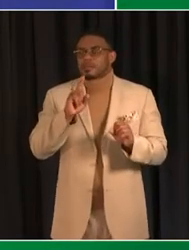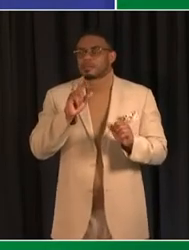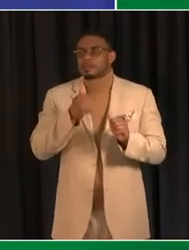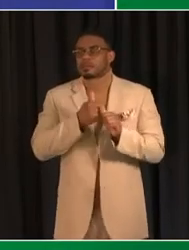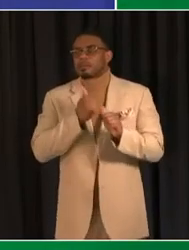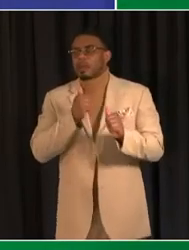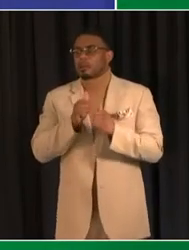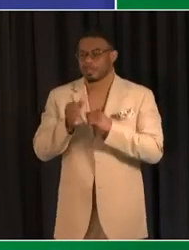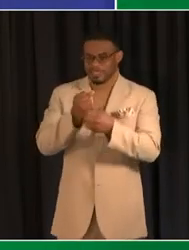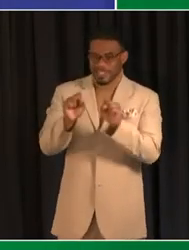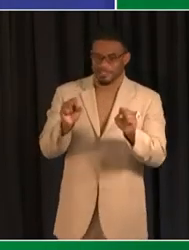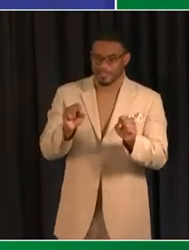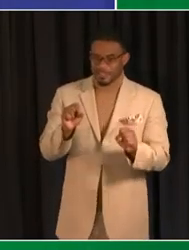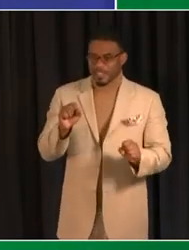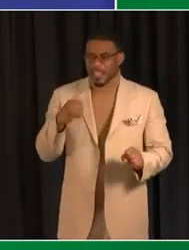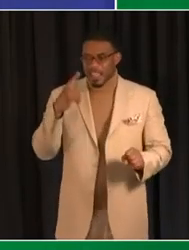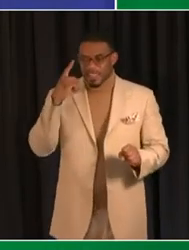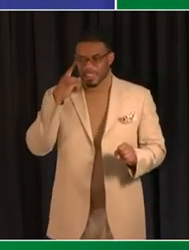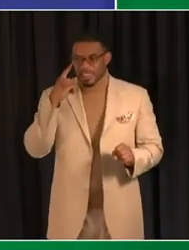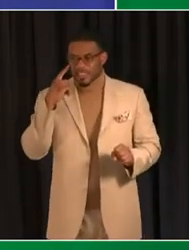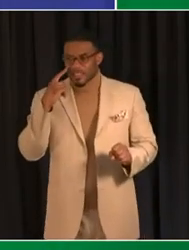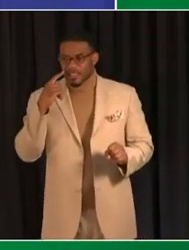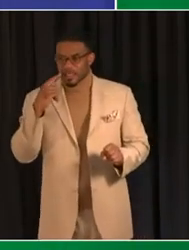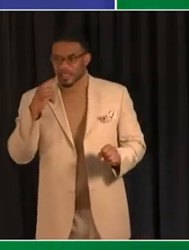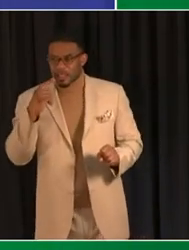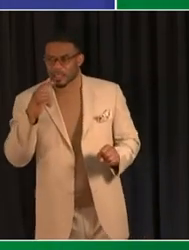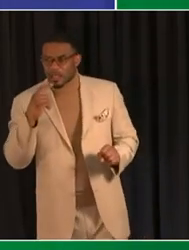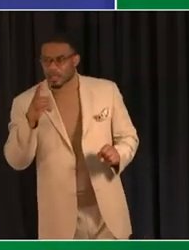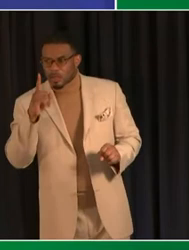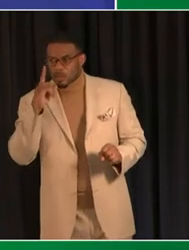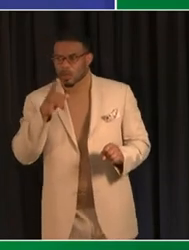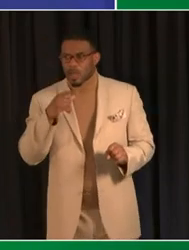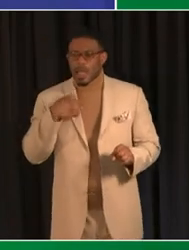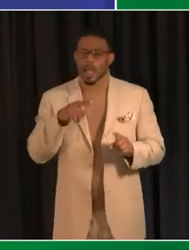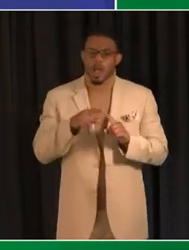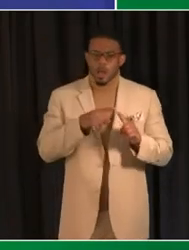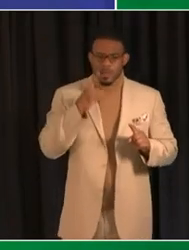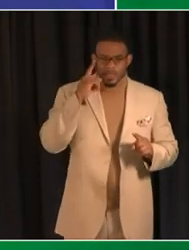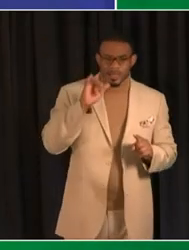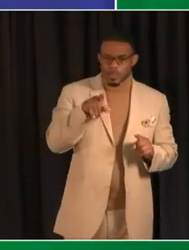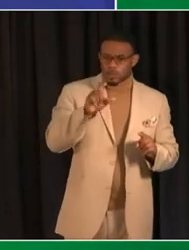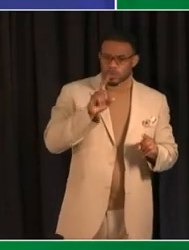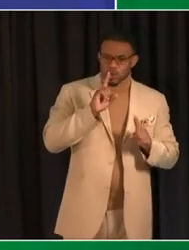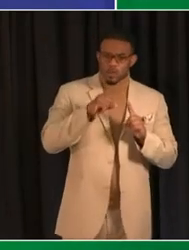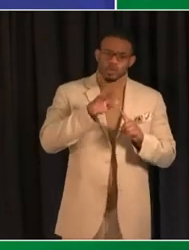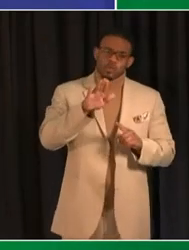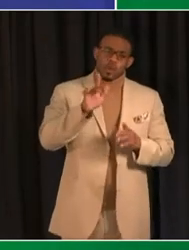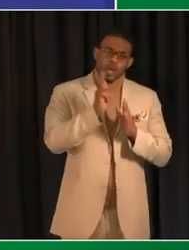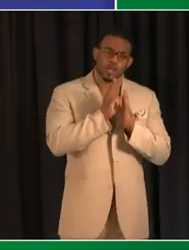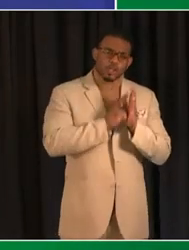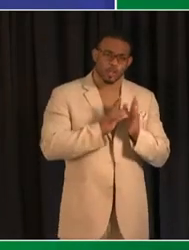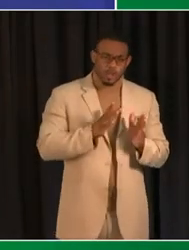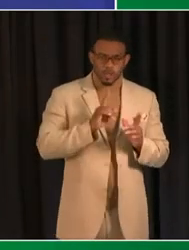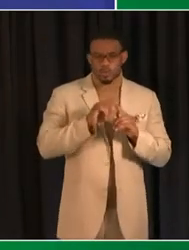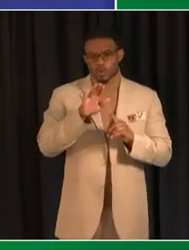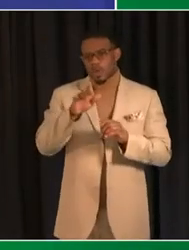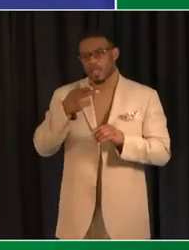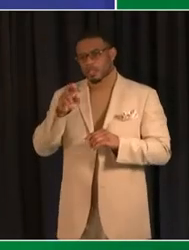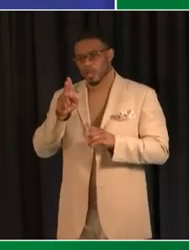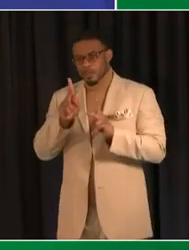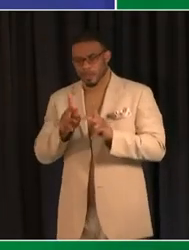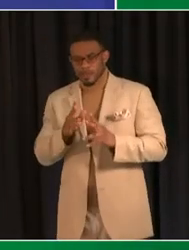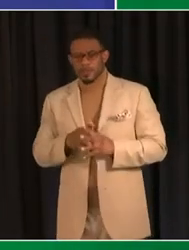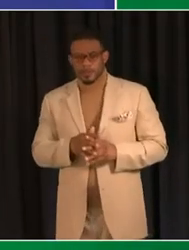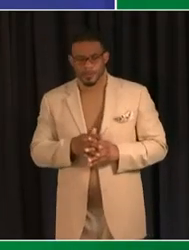be distanced? I think, I also think that you should talk to your attorney and to